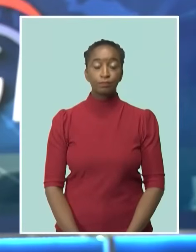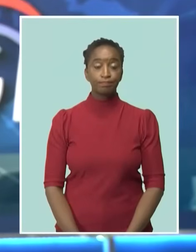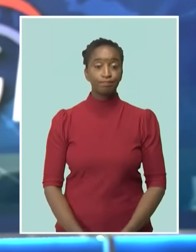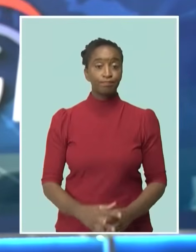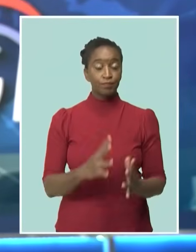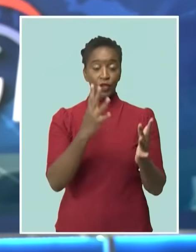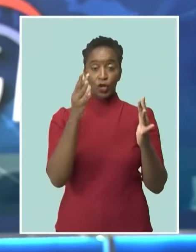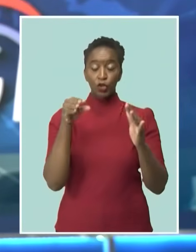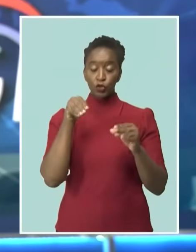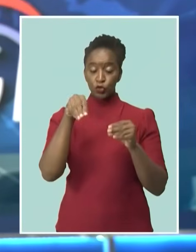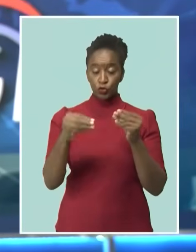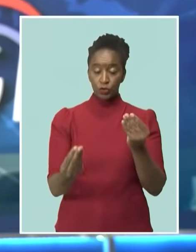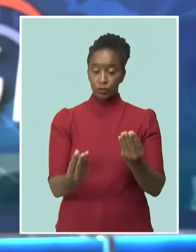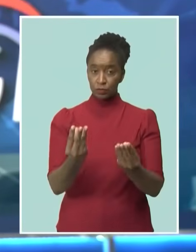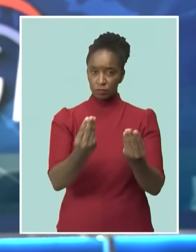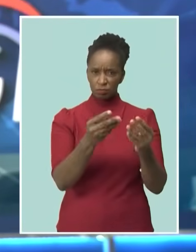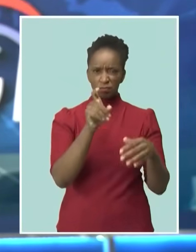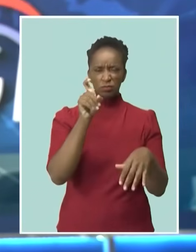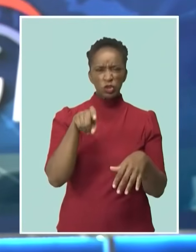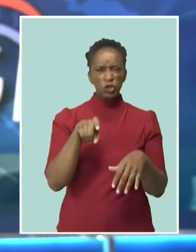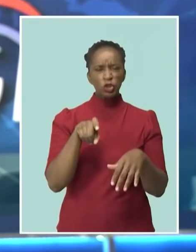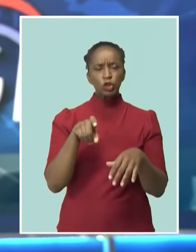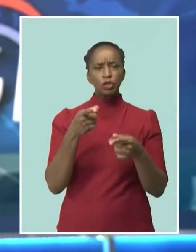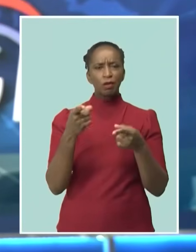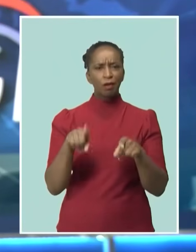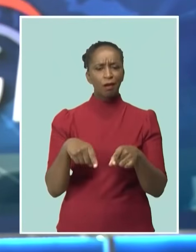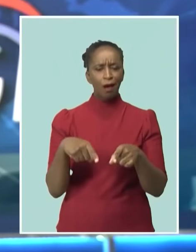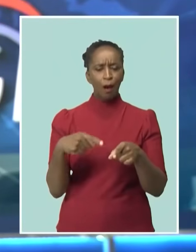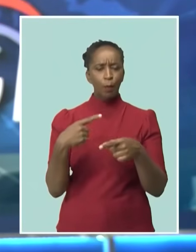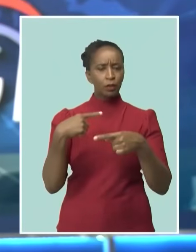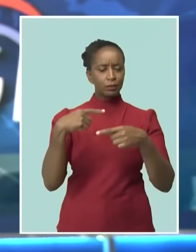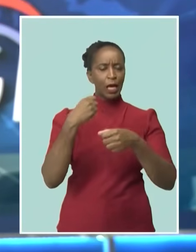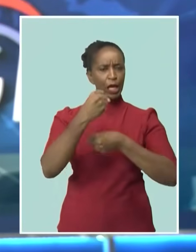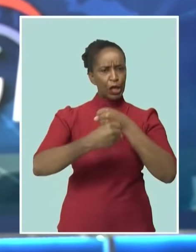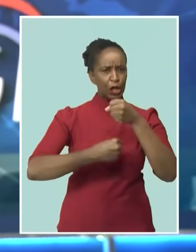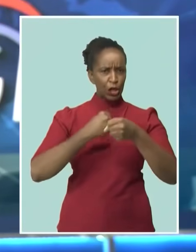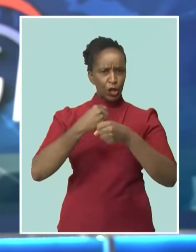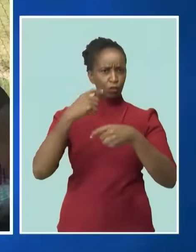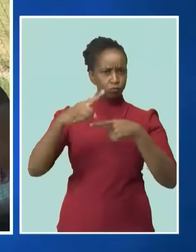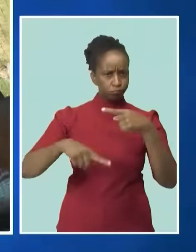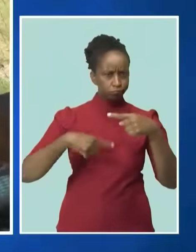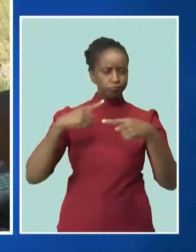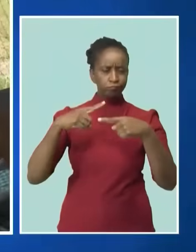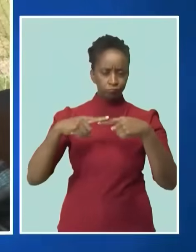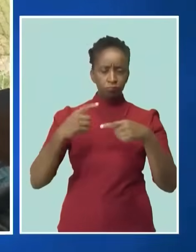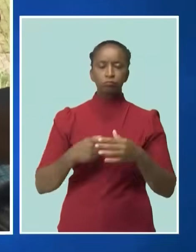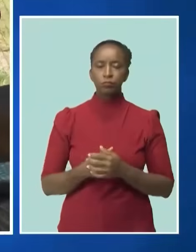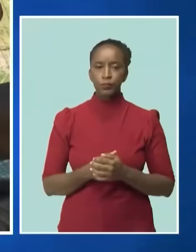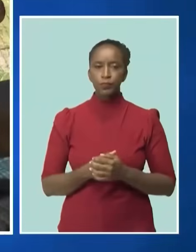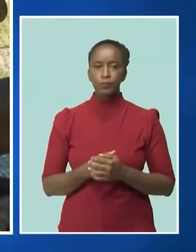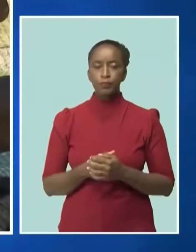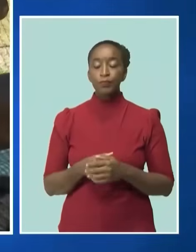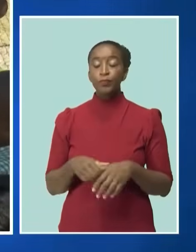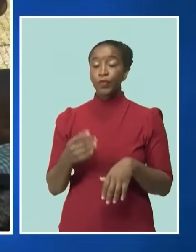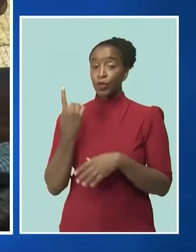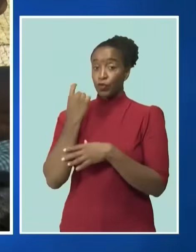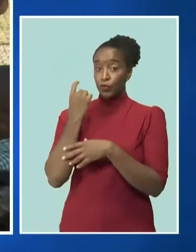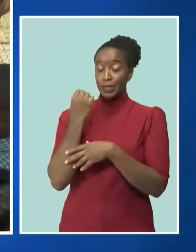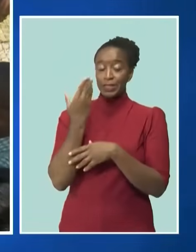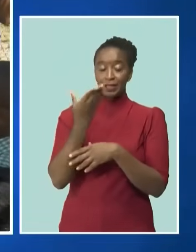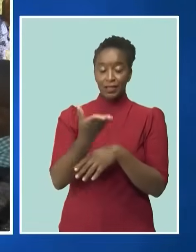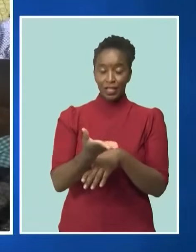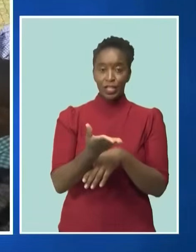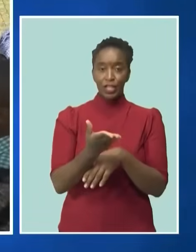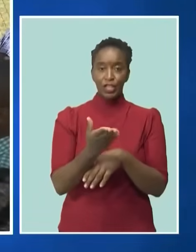Tree planting should be a year-round activity. Deputy Chief Agricultural Officer Barney Callender shared that view during a tree planting ceremony